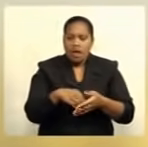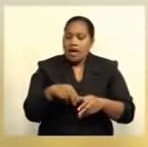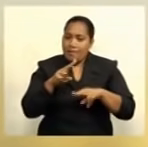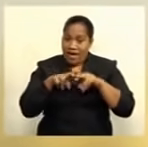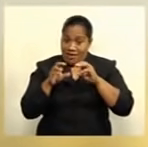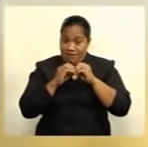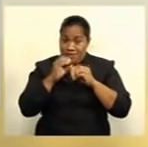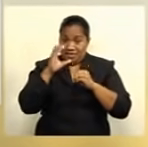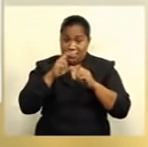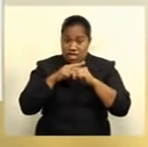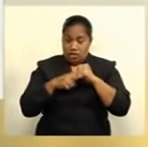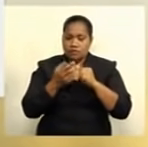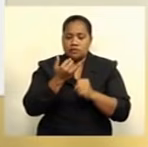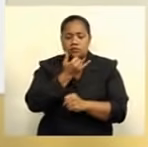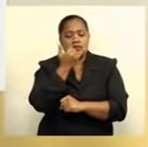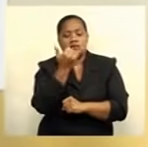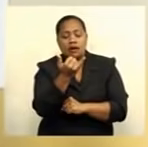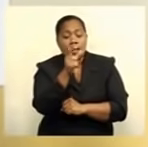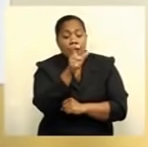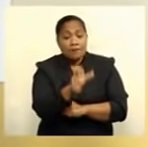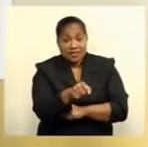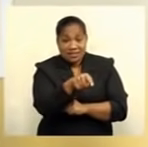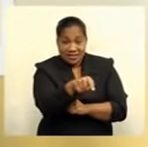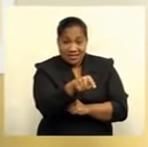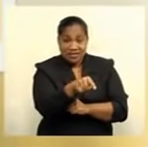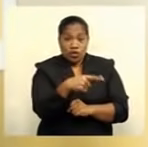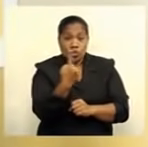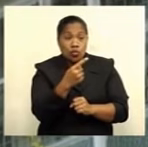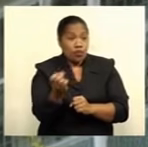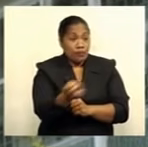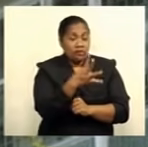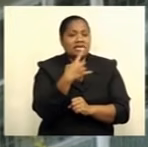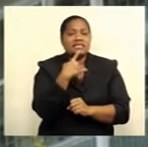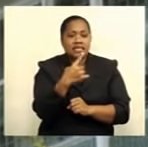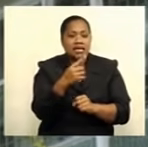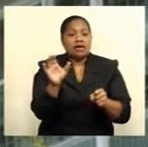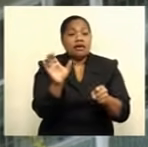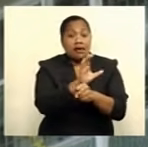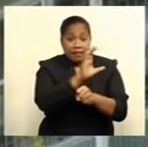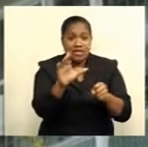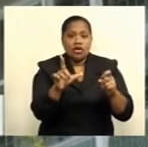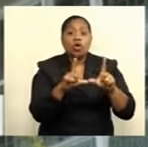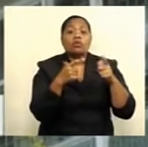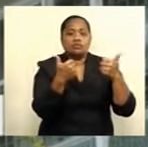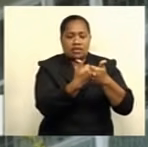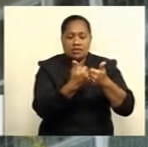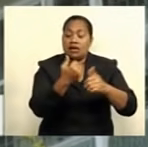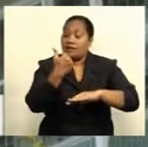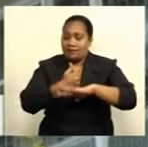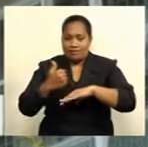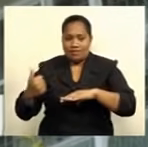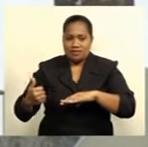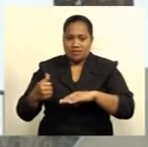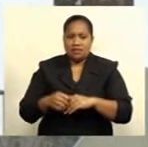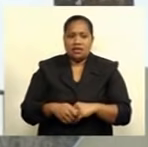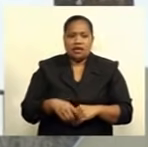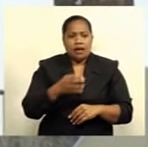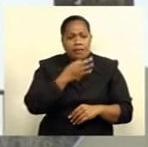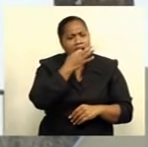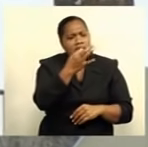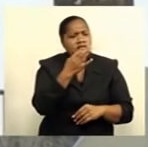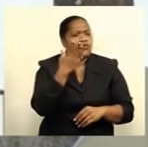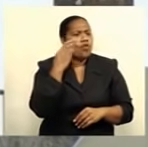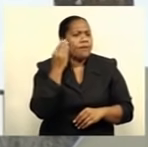contacted the person behind the posts and was told that his company is a contractor for the government. He also asked for copies of